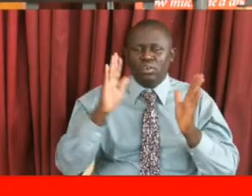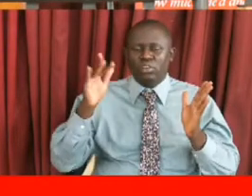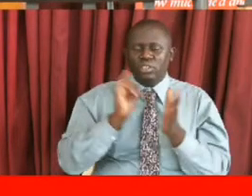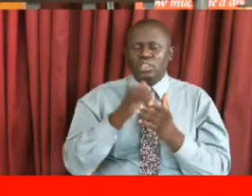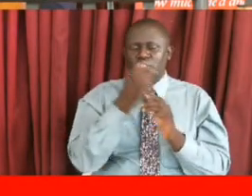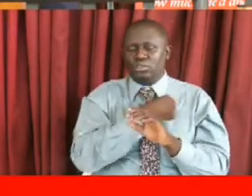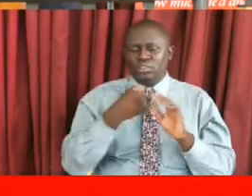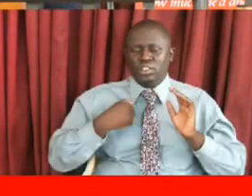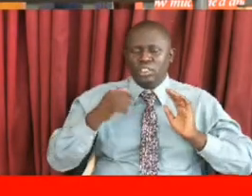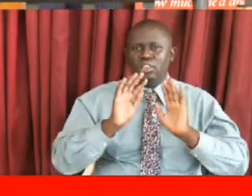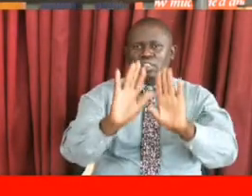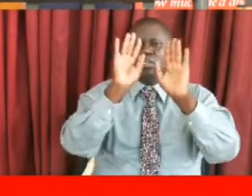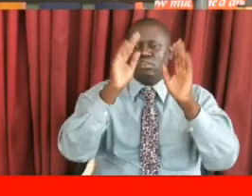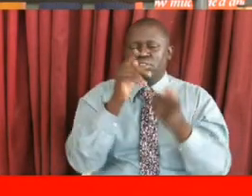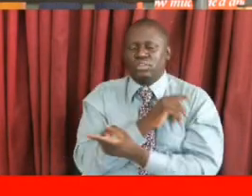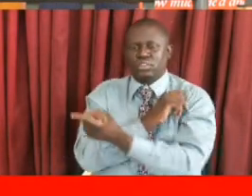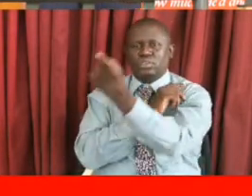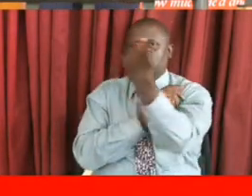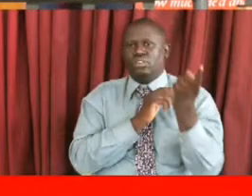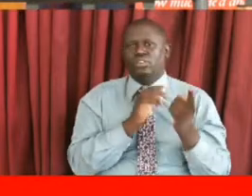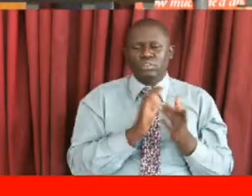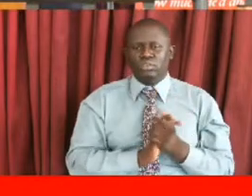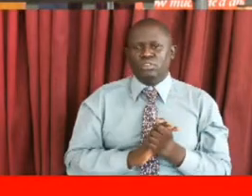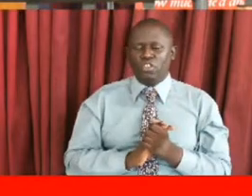the glory you I